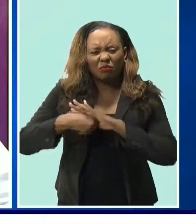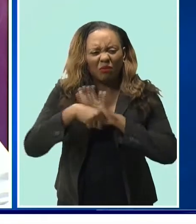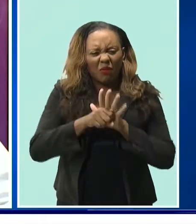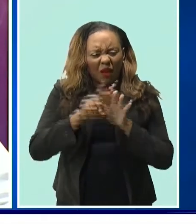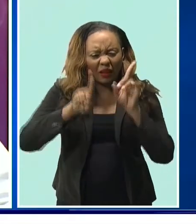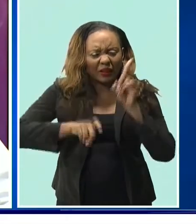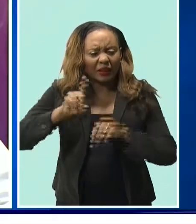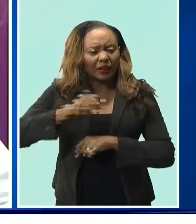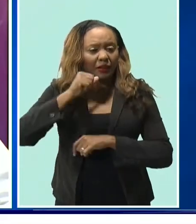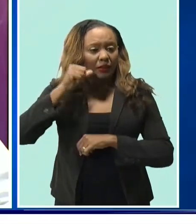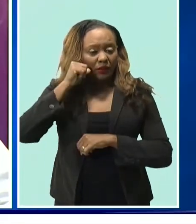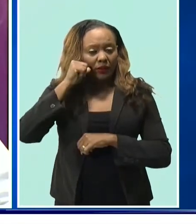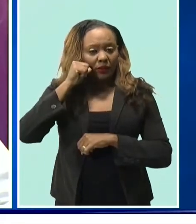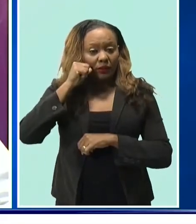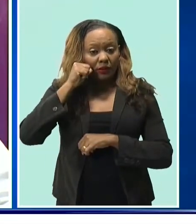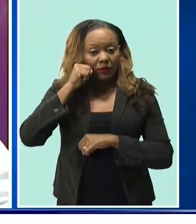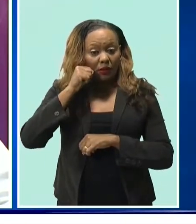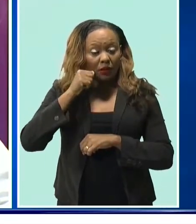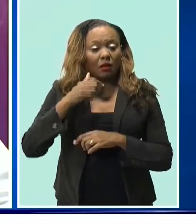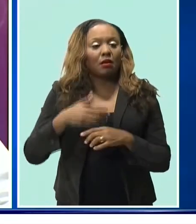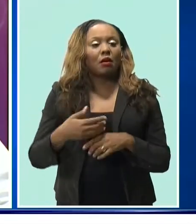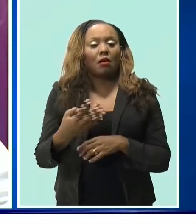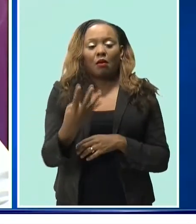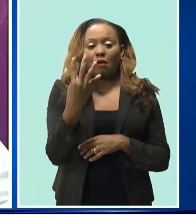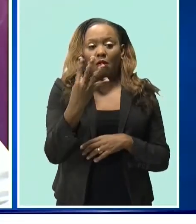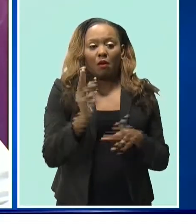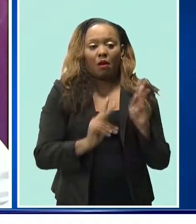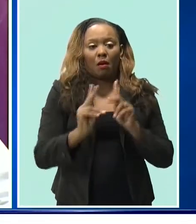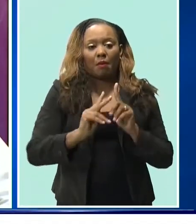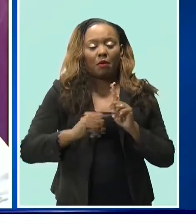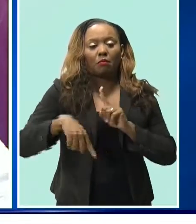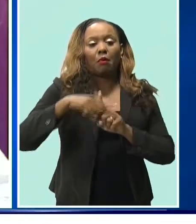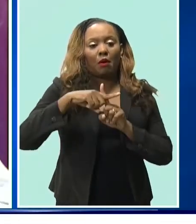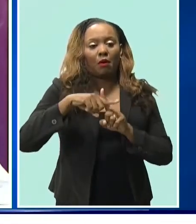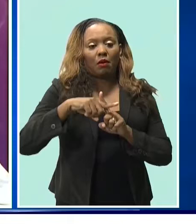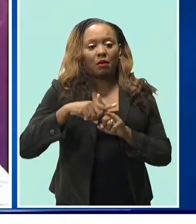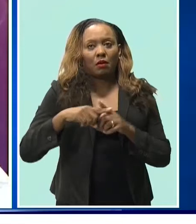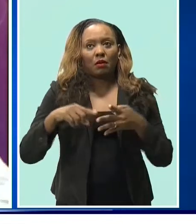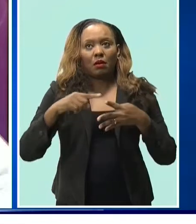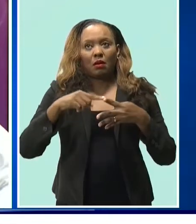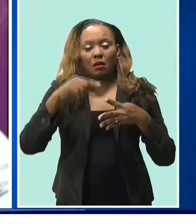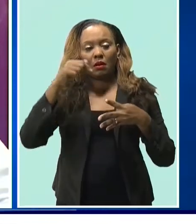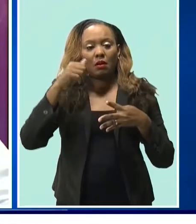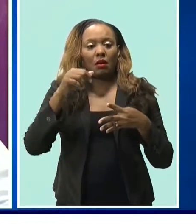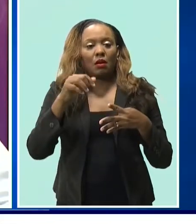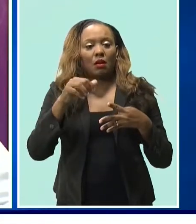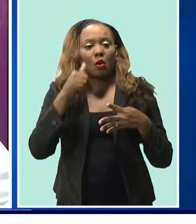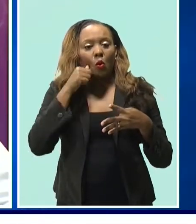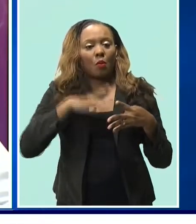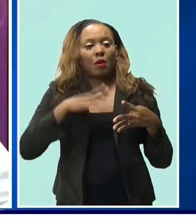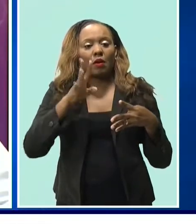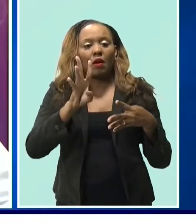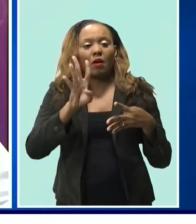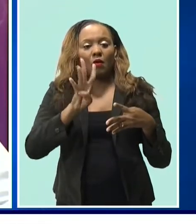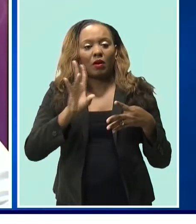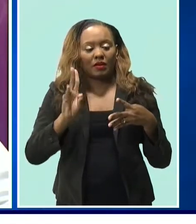tests came back, 4 of those tests came back positive. A 47-year-old female and an